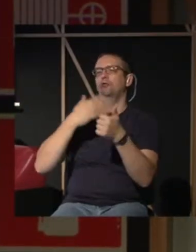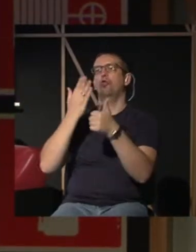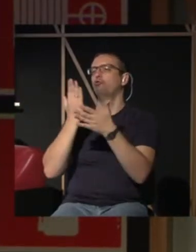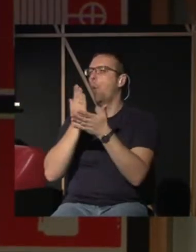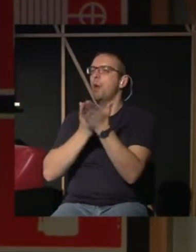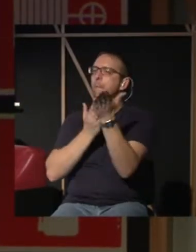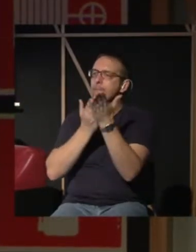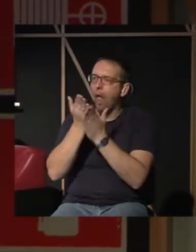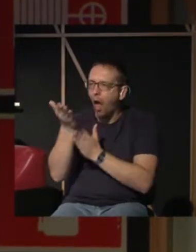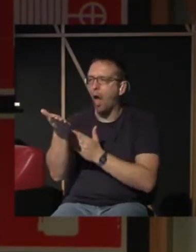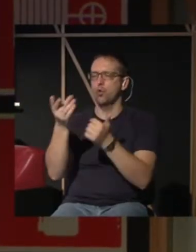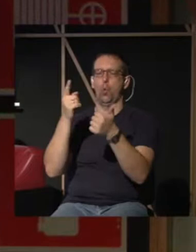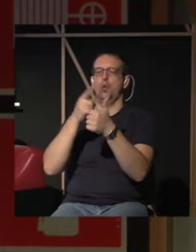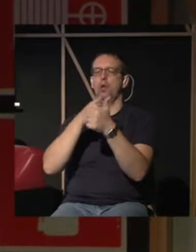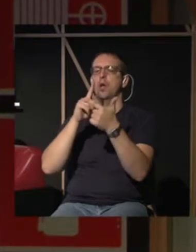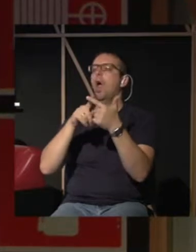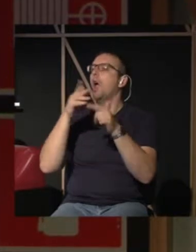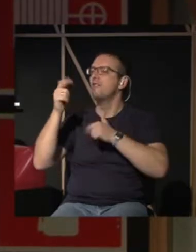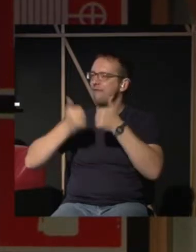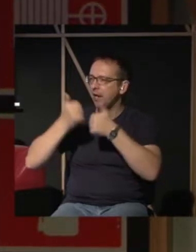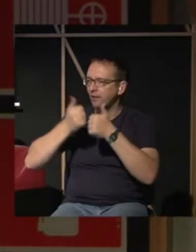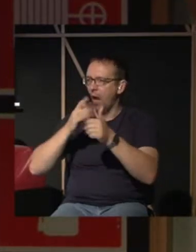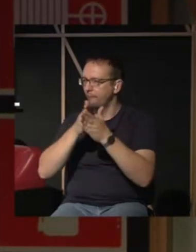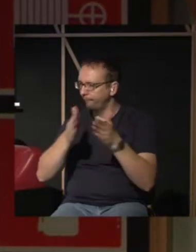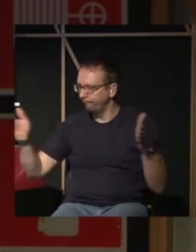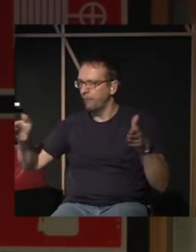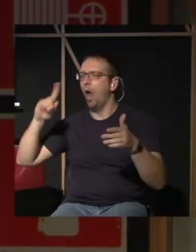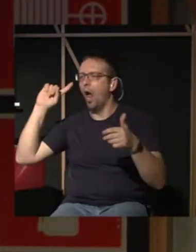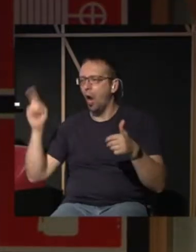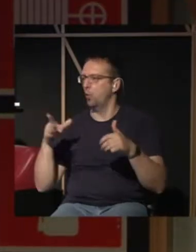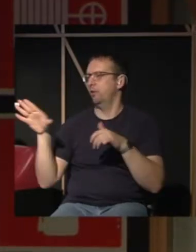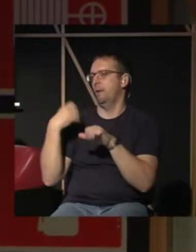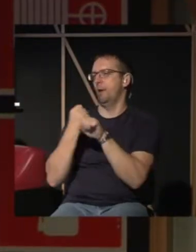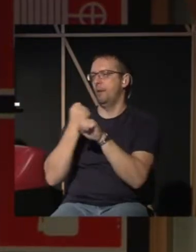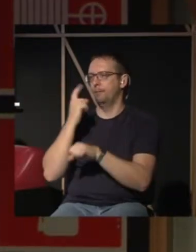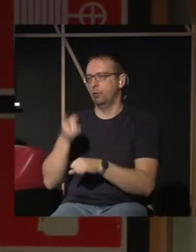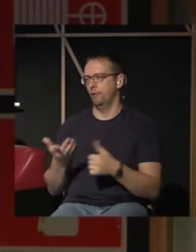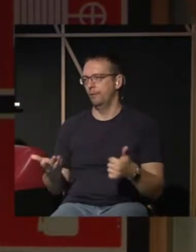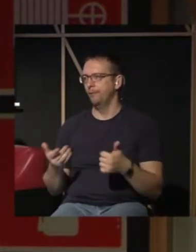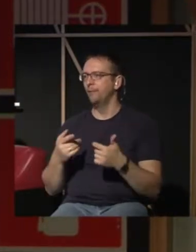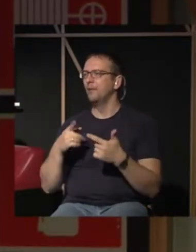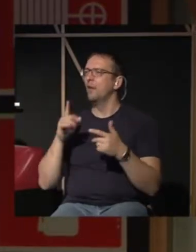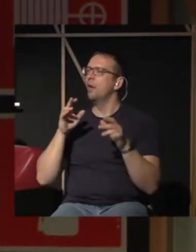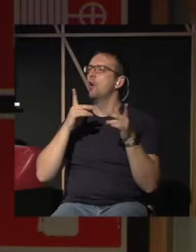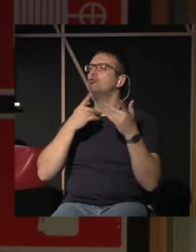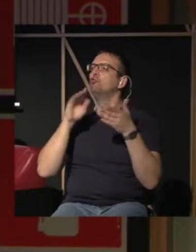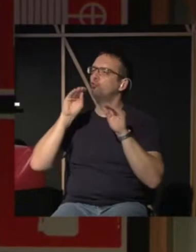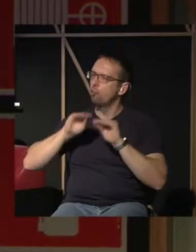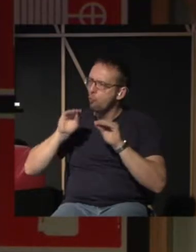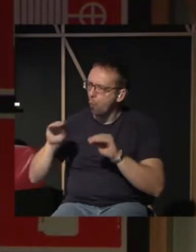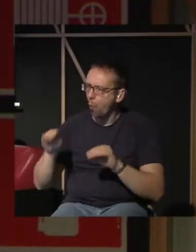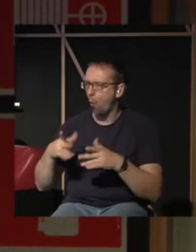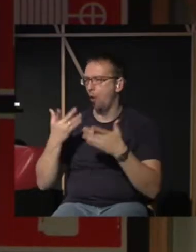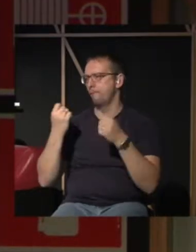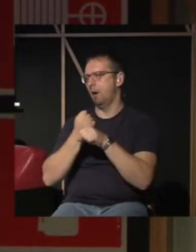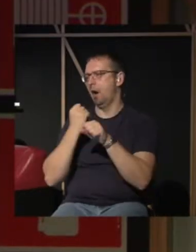We provide training and awareness raising or train others in order for that to be done for all of the different groups that